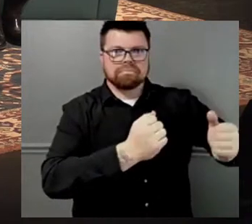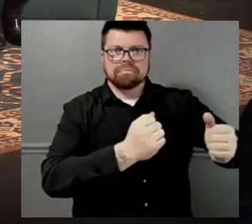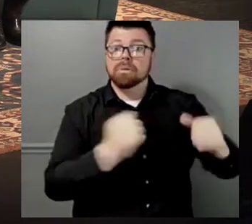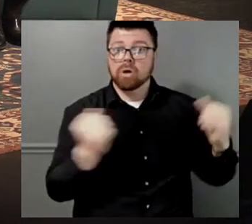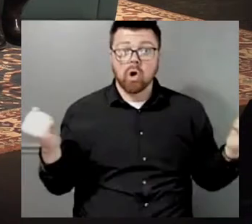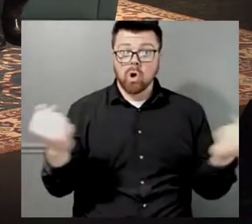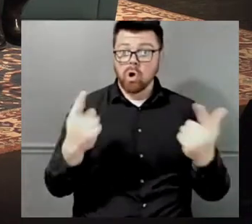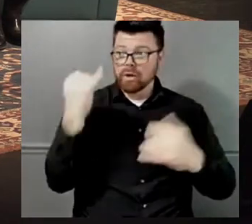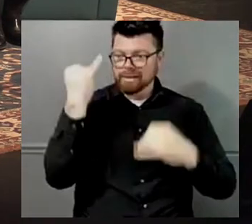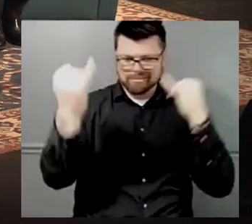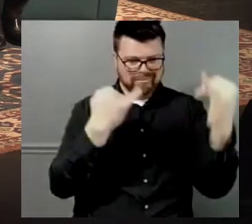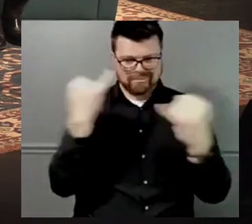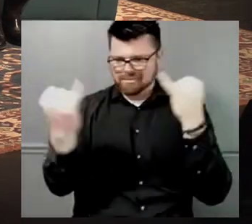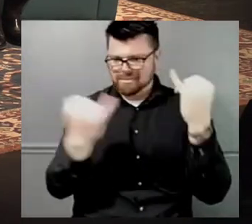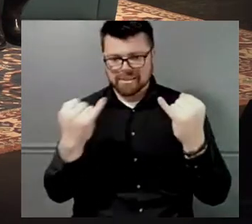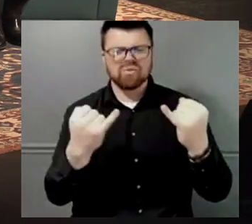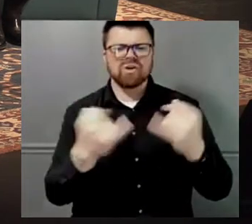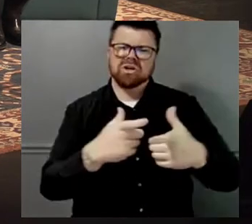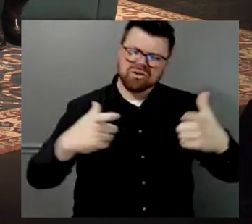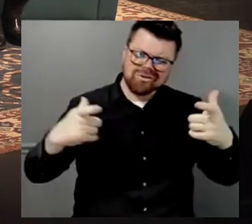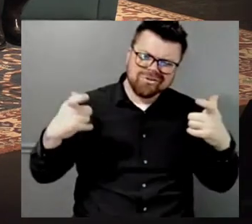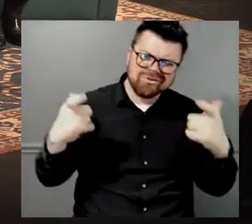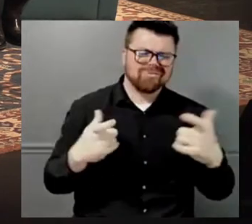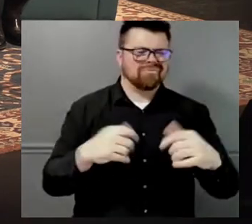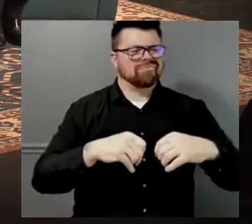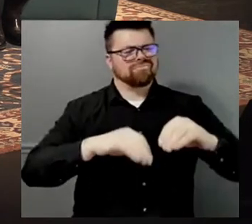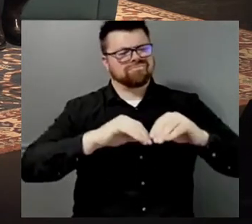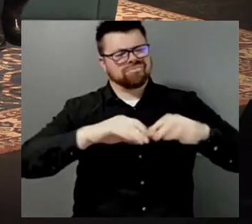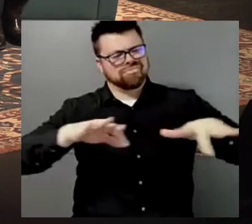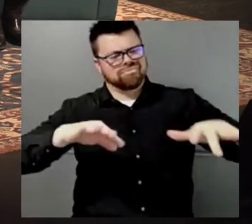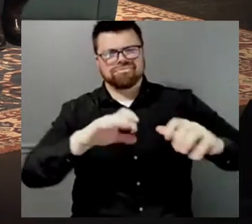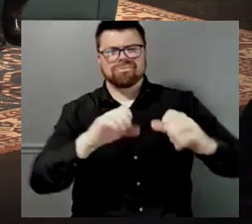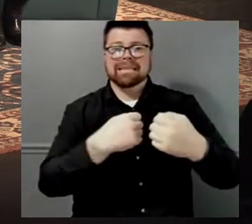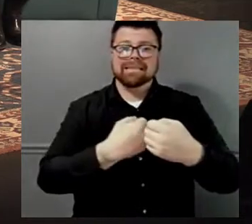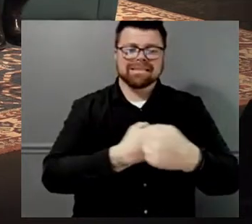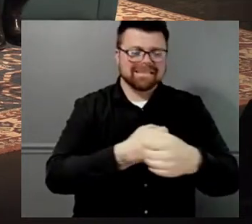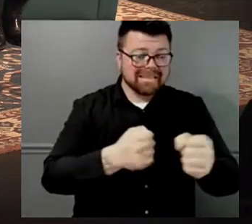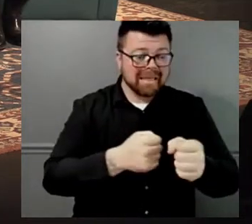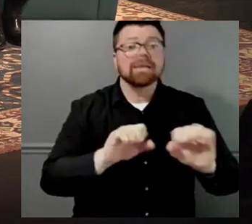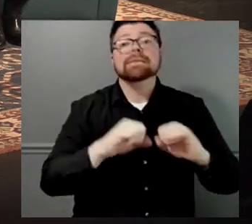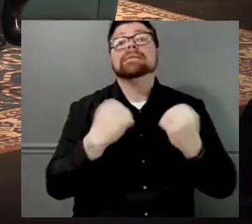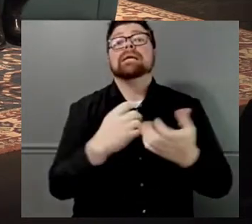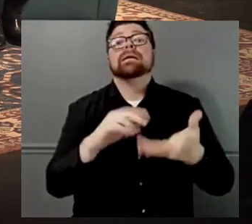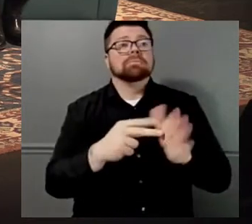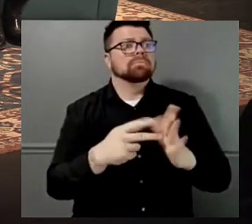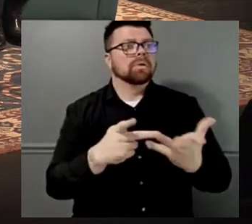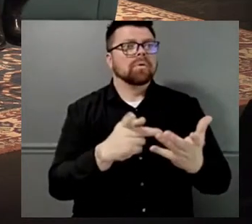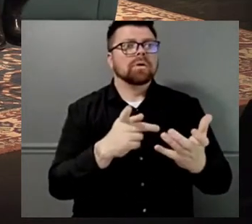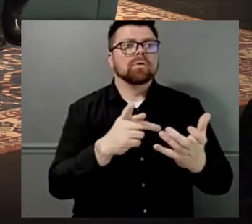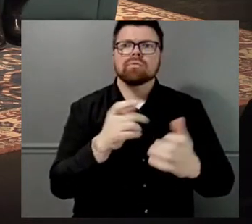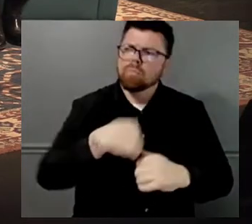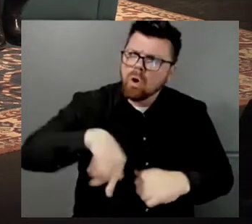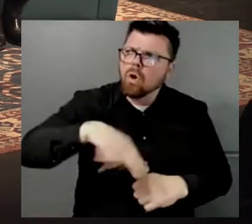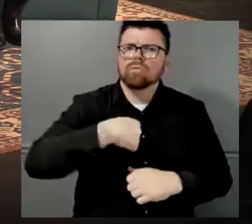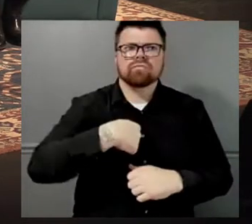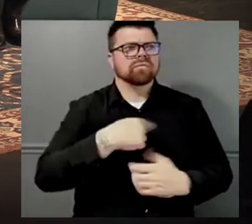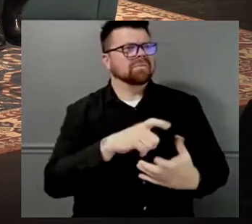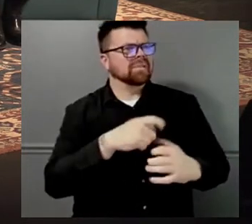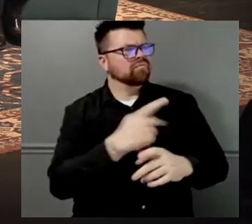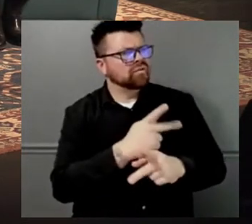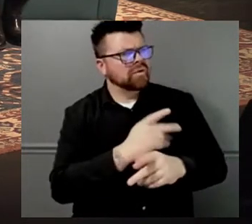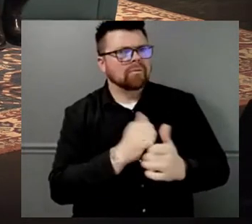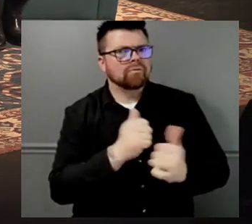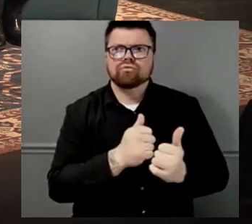huge, very diverse society, and we have to figure out how to live under one roof. Media literacy is a